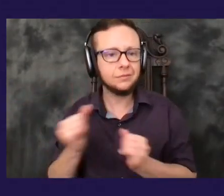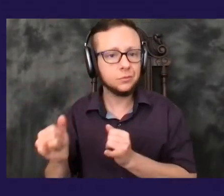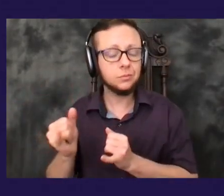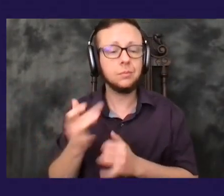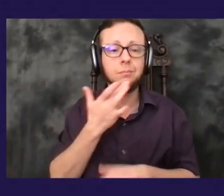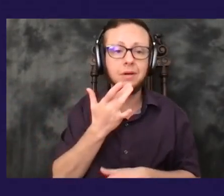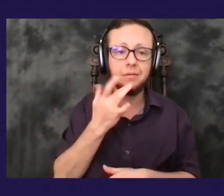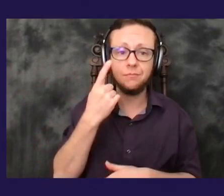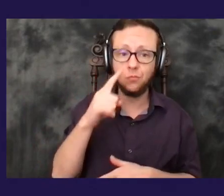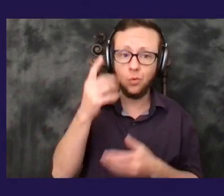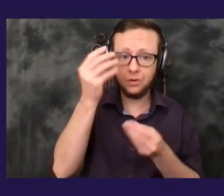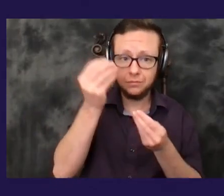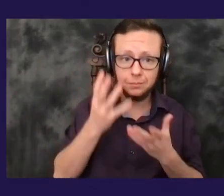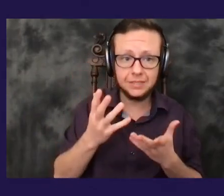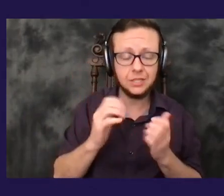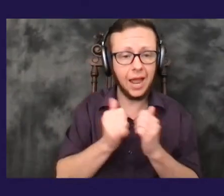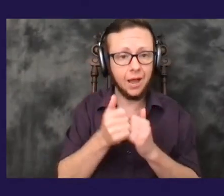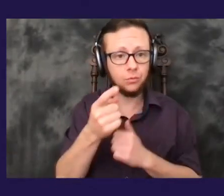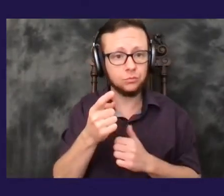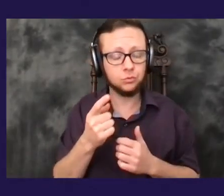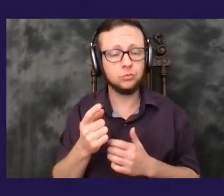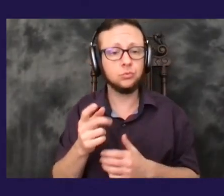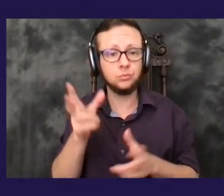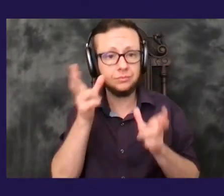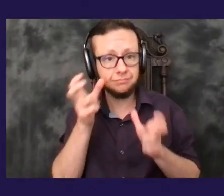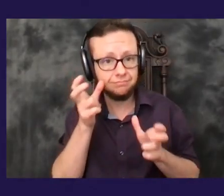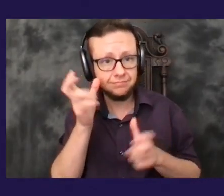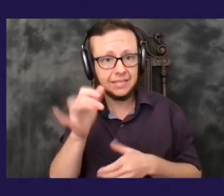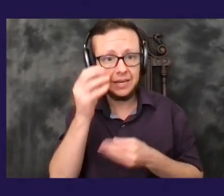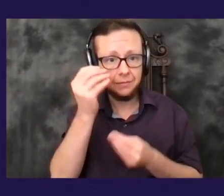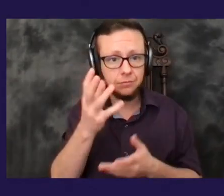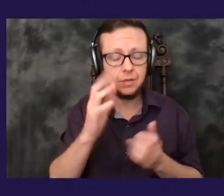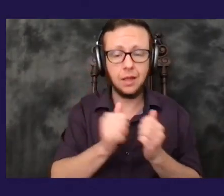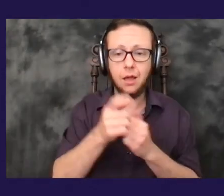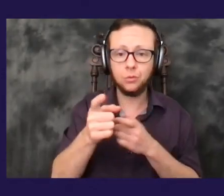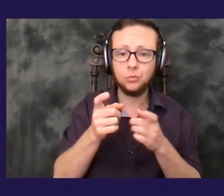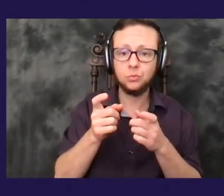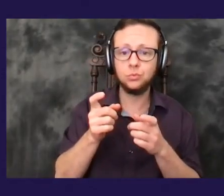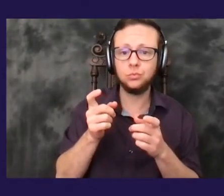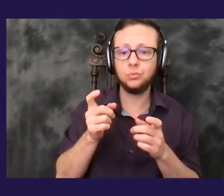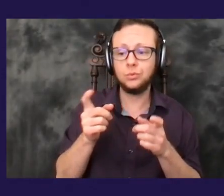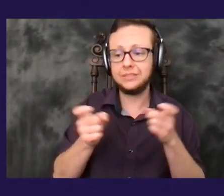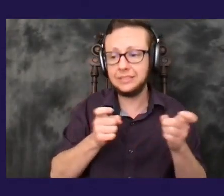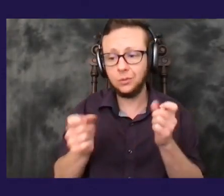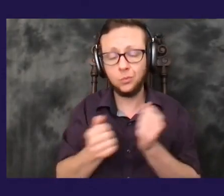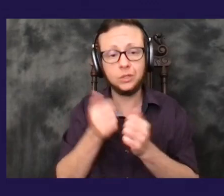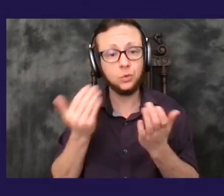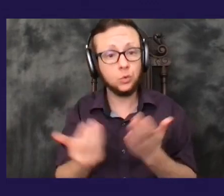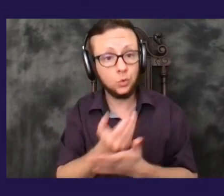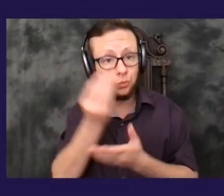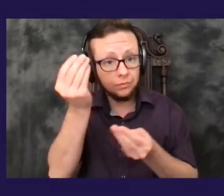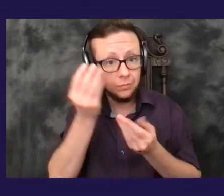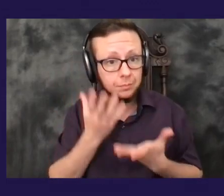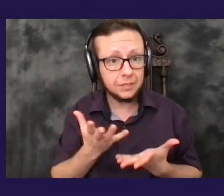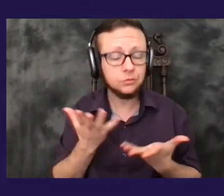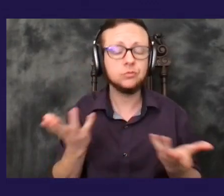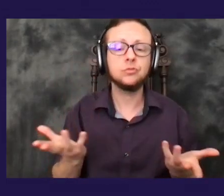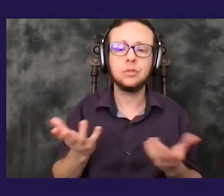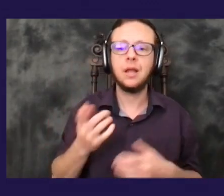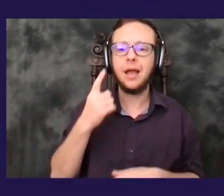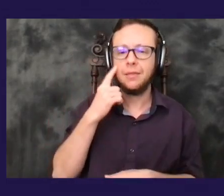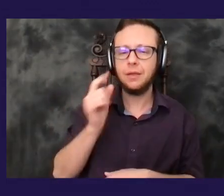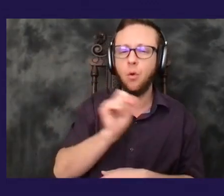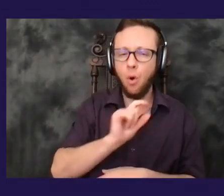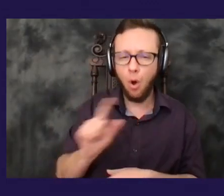information consumption and what that means to how you deal with being presented with new information. I think all of these very,